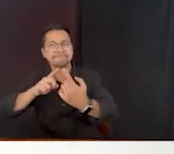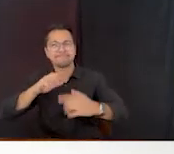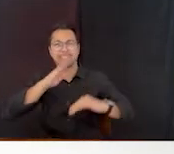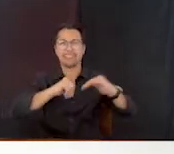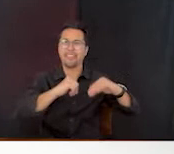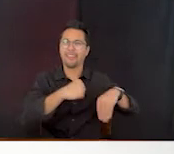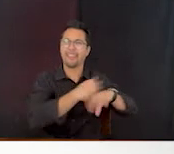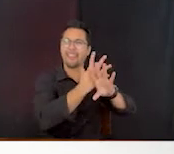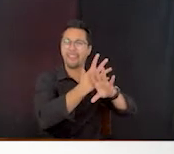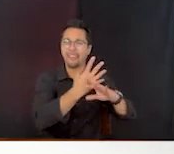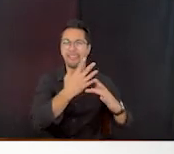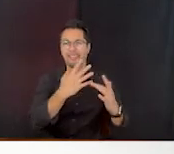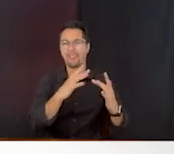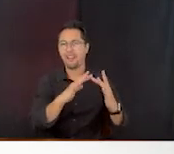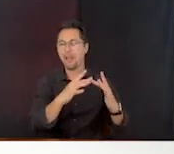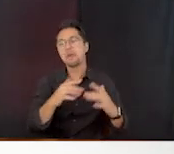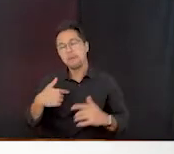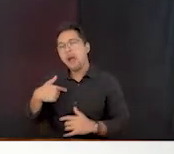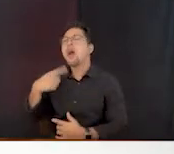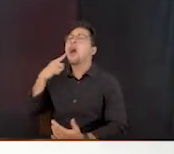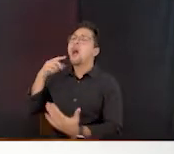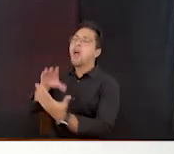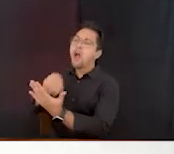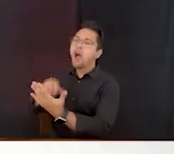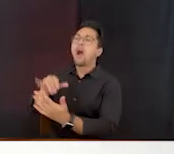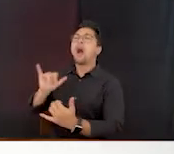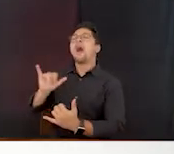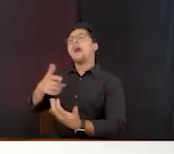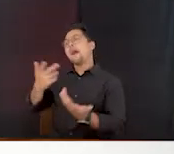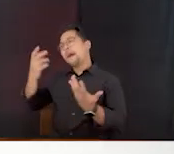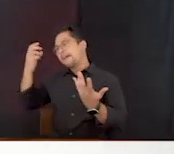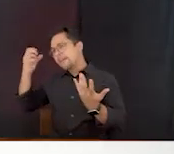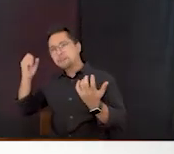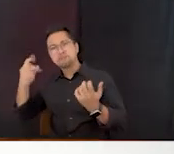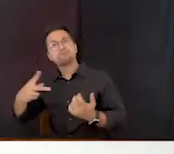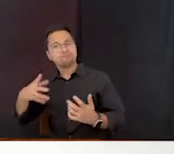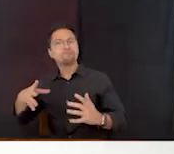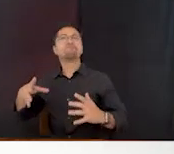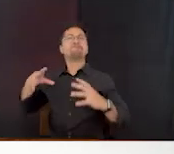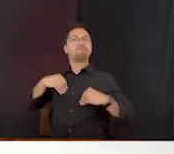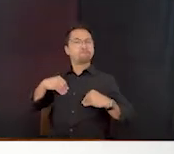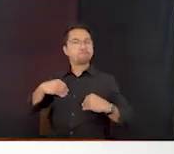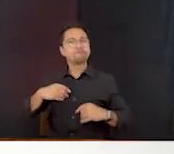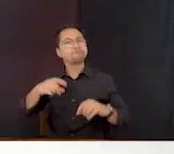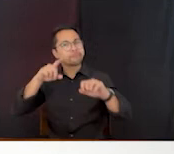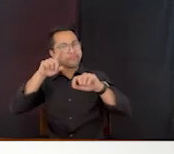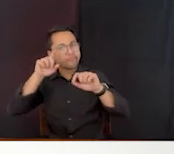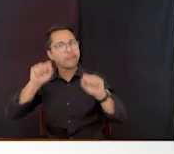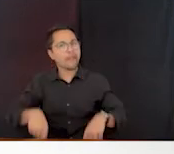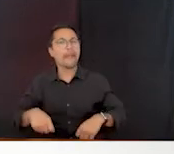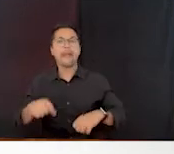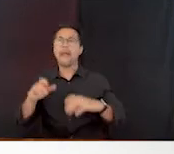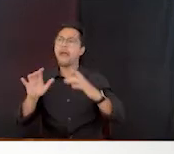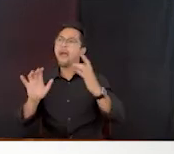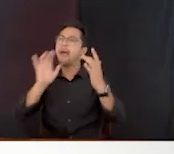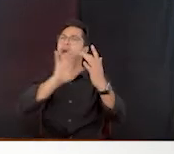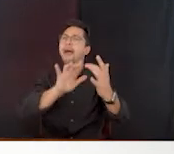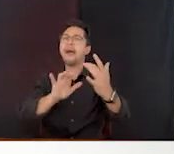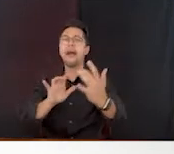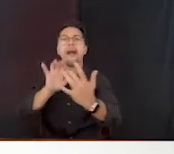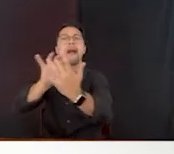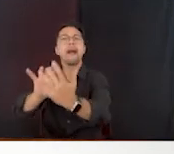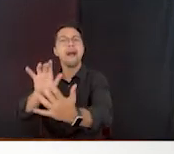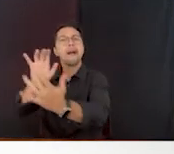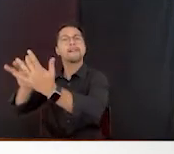to be active on social media and not to be so shy, and know it's okay to reach out to people. And so I've